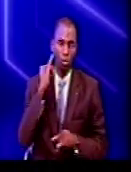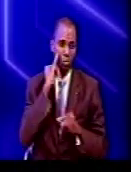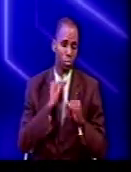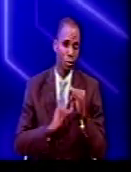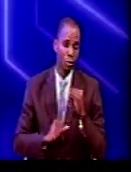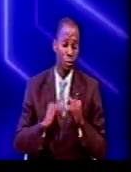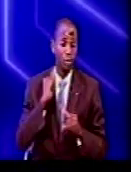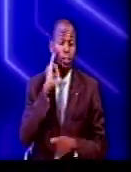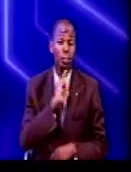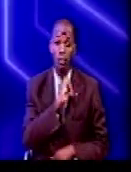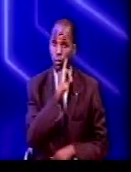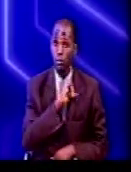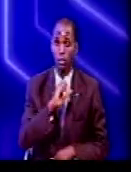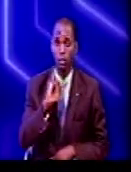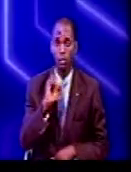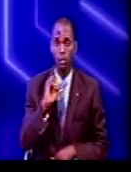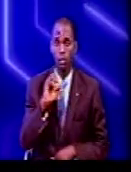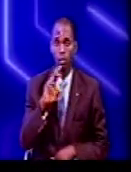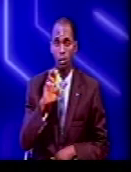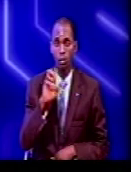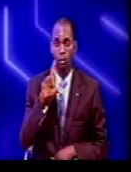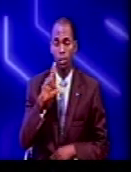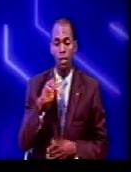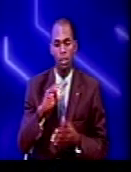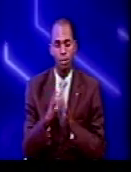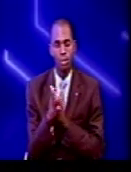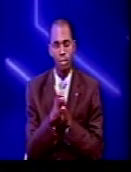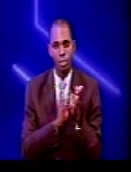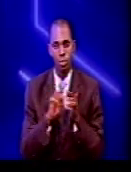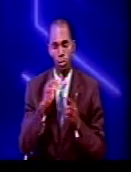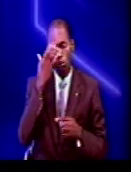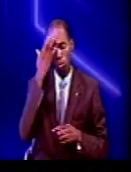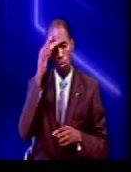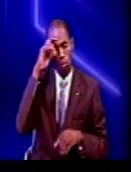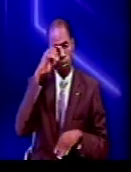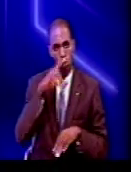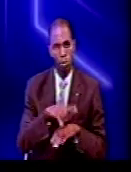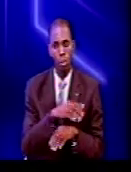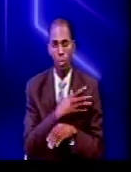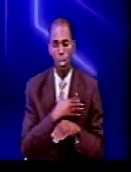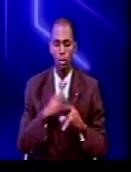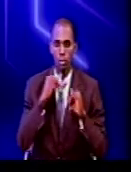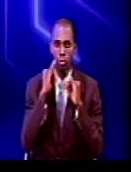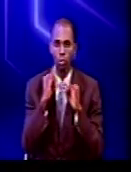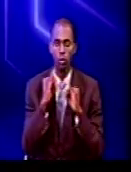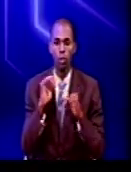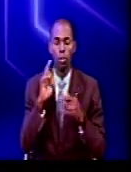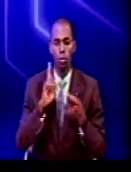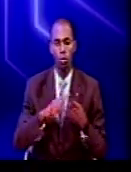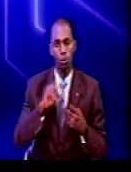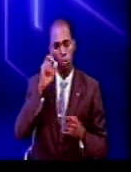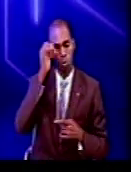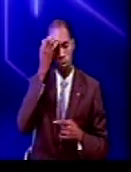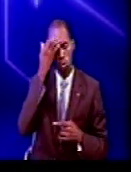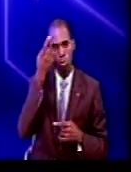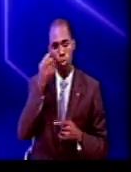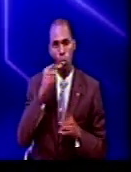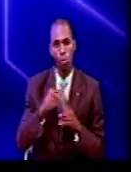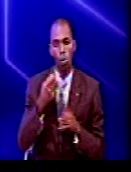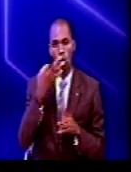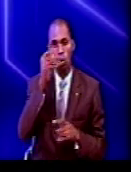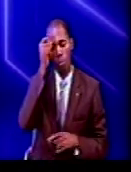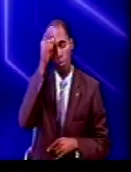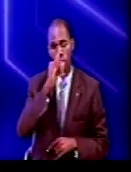of David, king of Israel, desire to know wisdom and